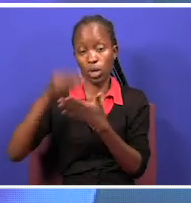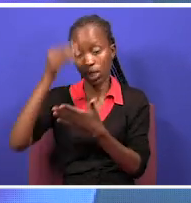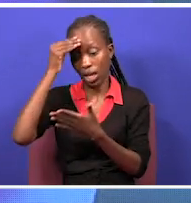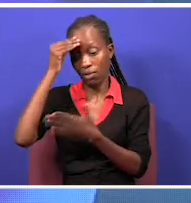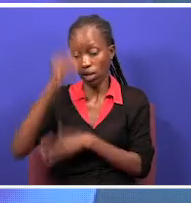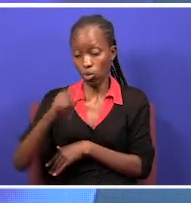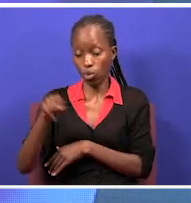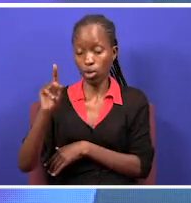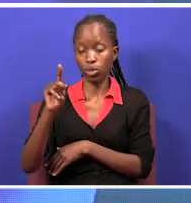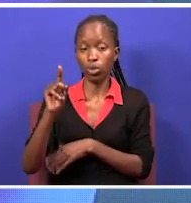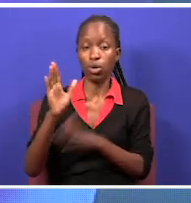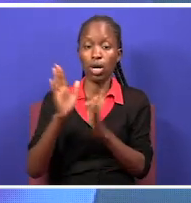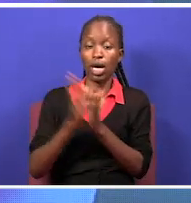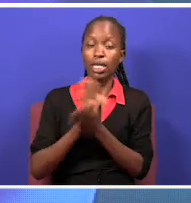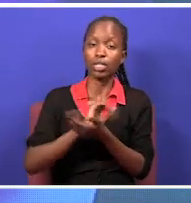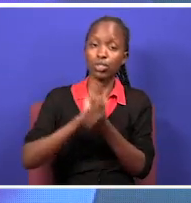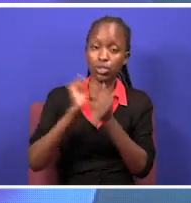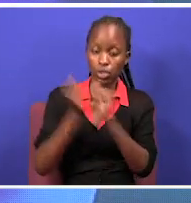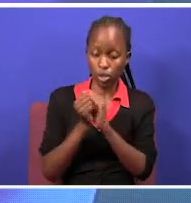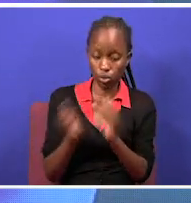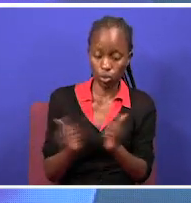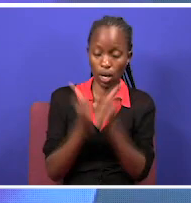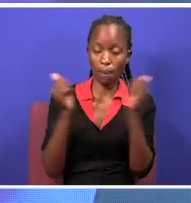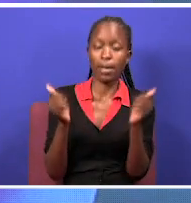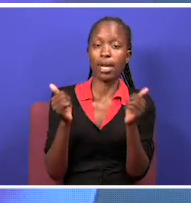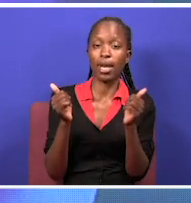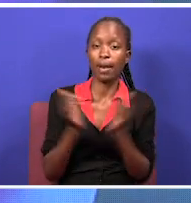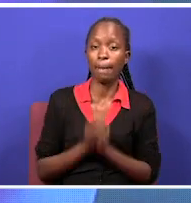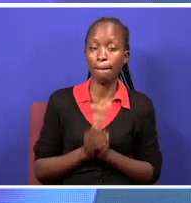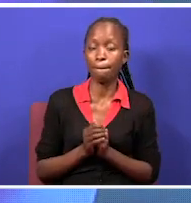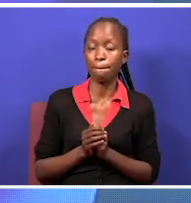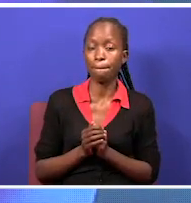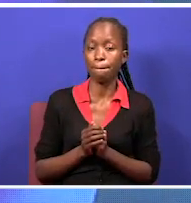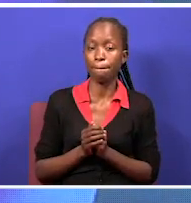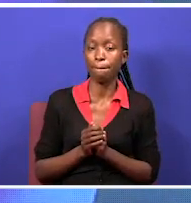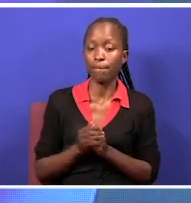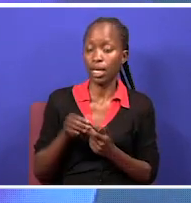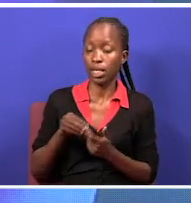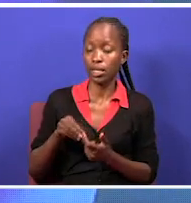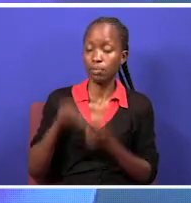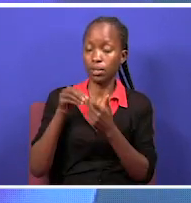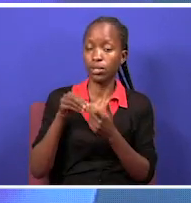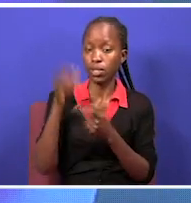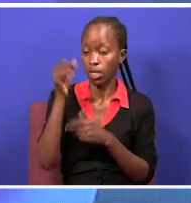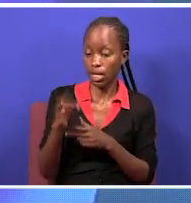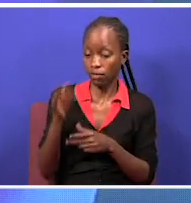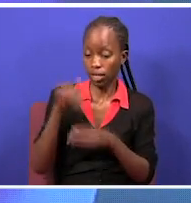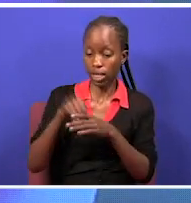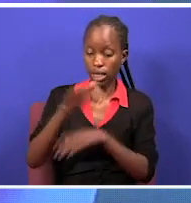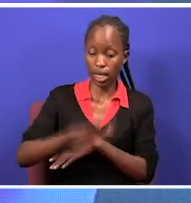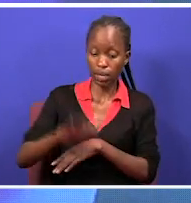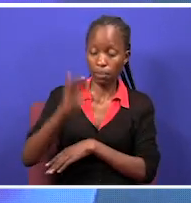correction, for change to occur in the course of our growing up, especially if it is in the presence of